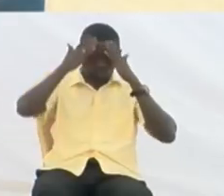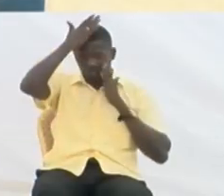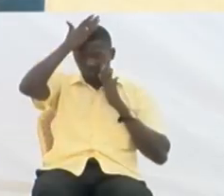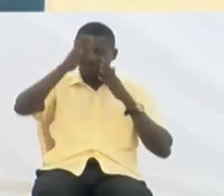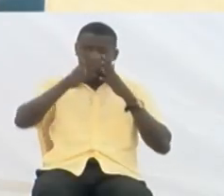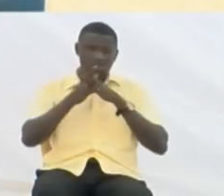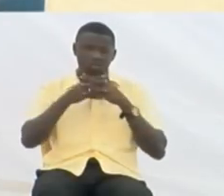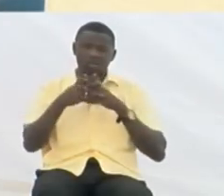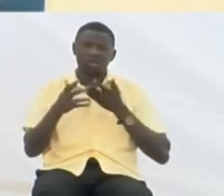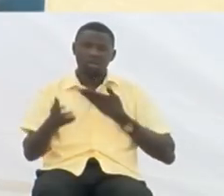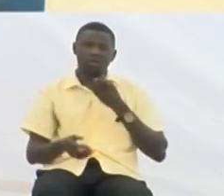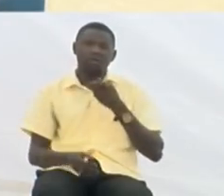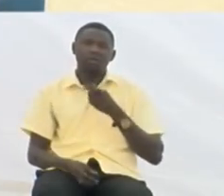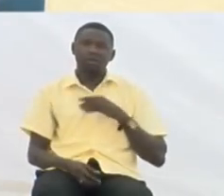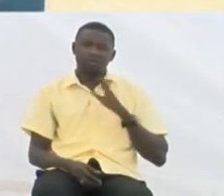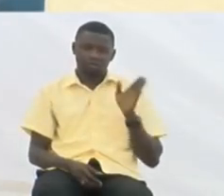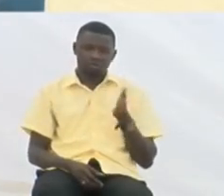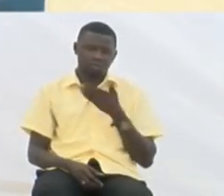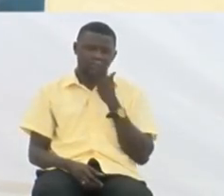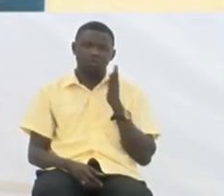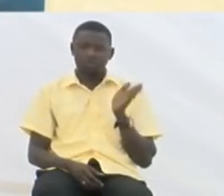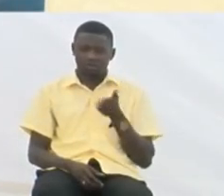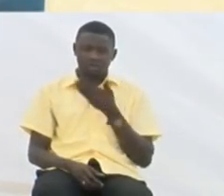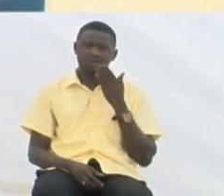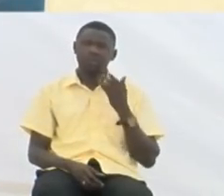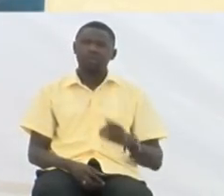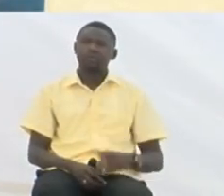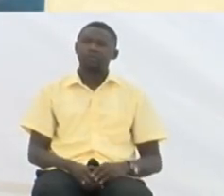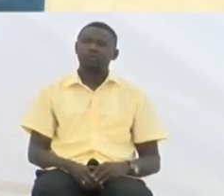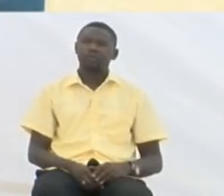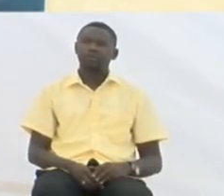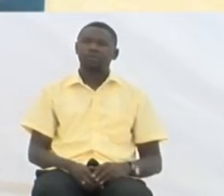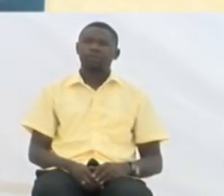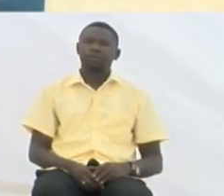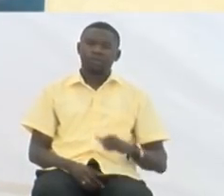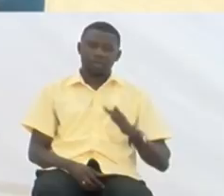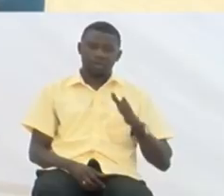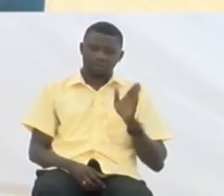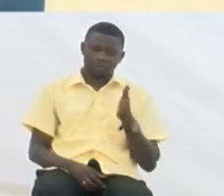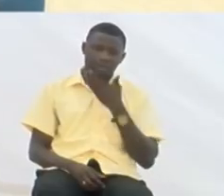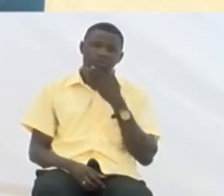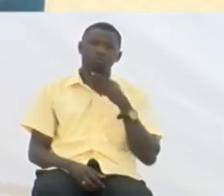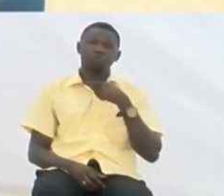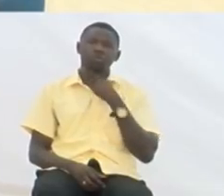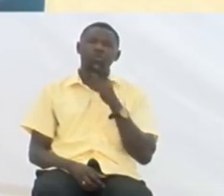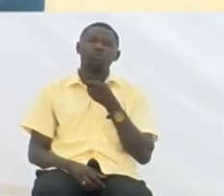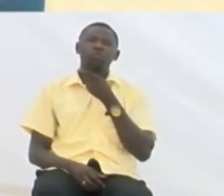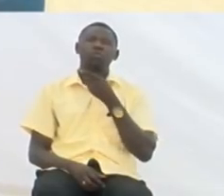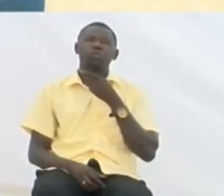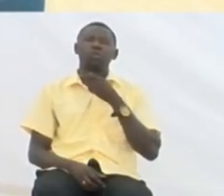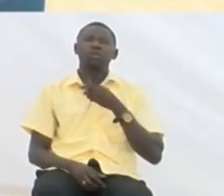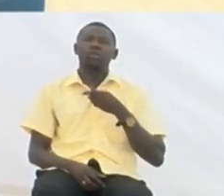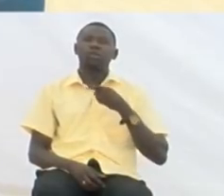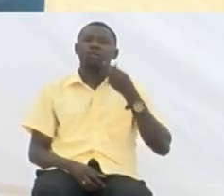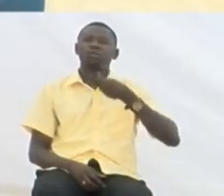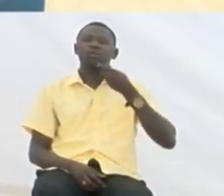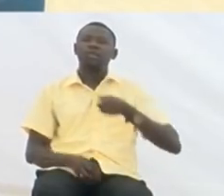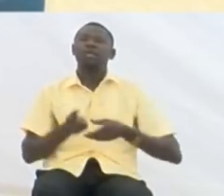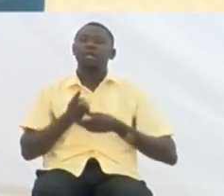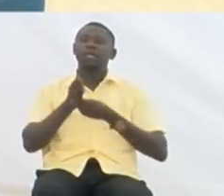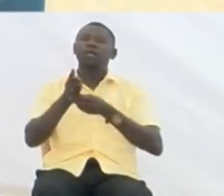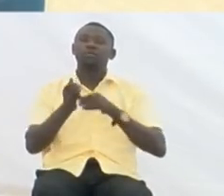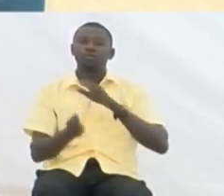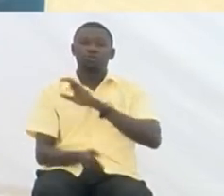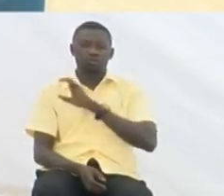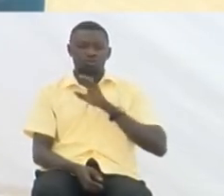soldiers. They were passing. They passed and went to the Alcalo's compound.